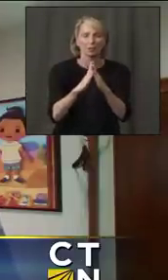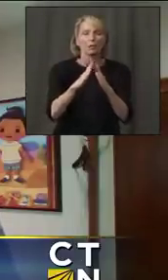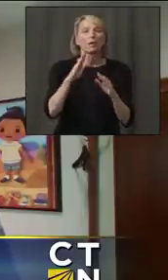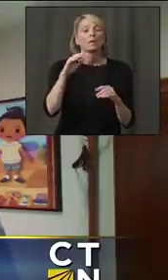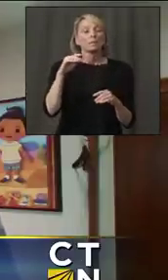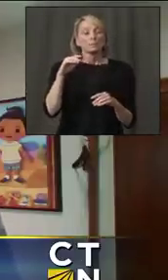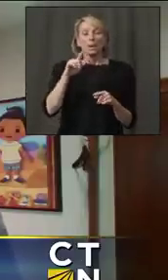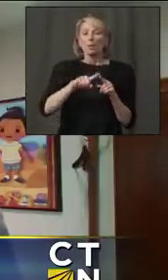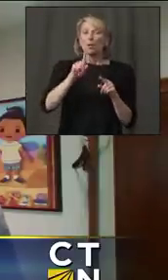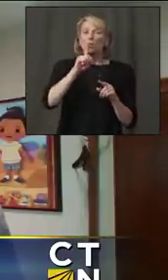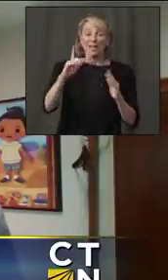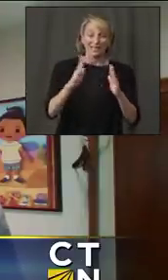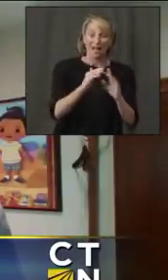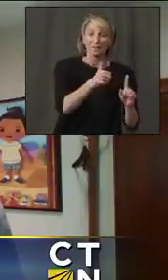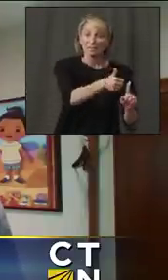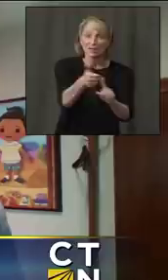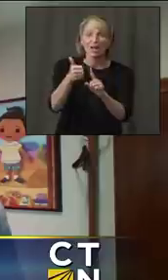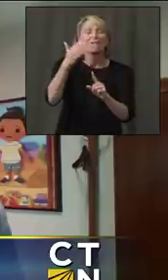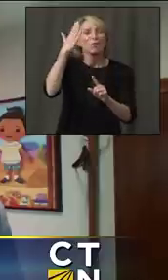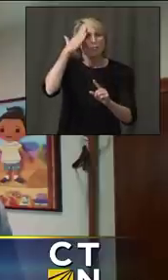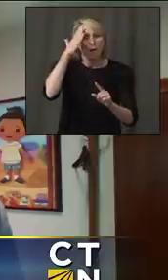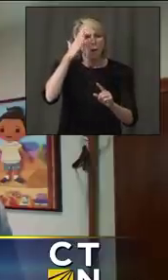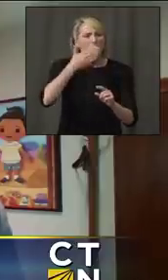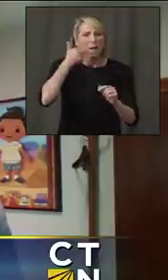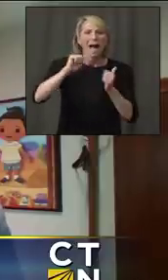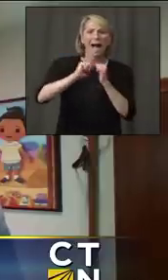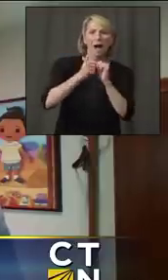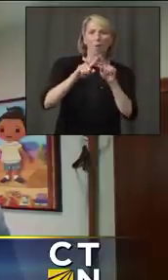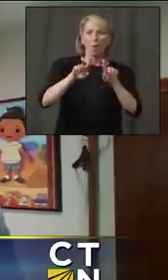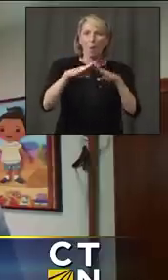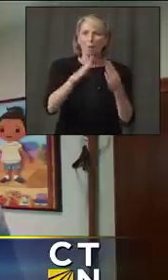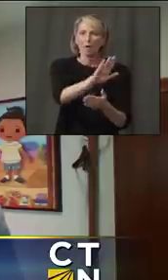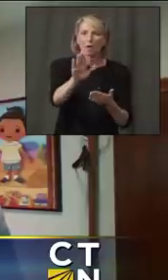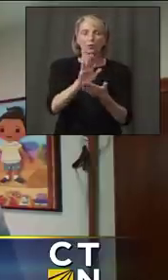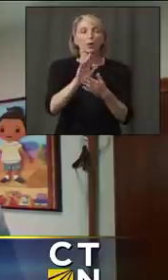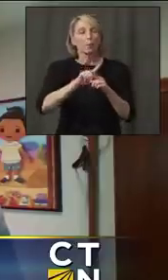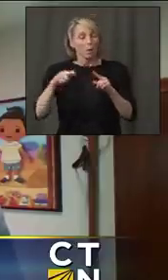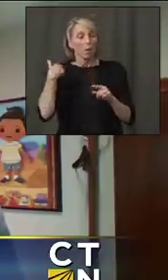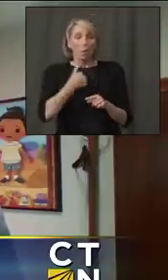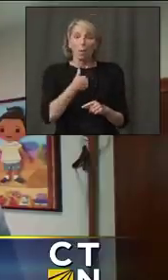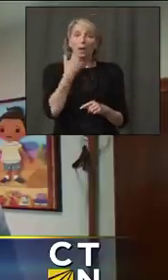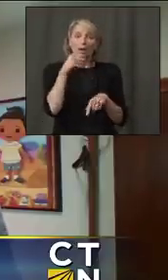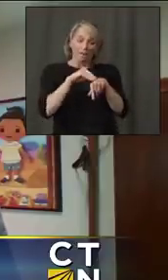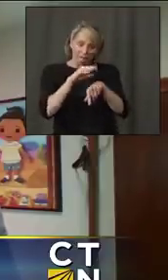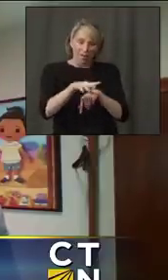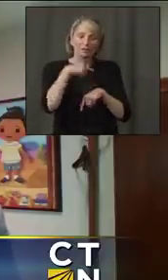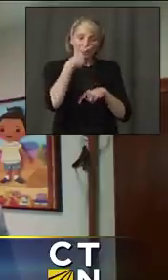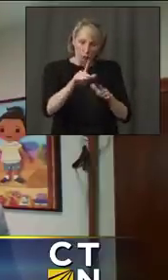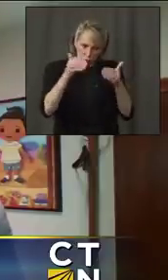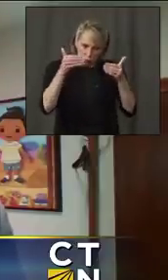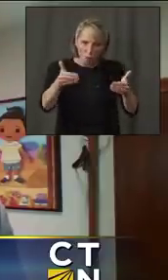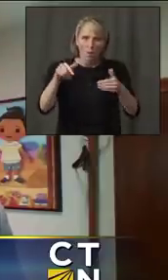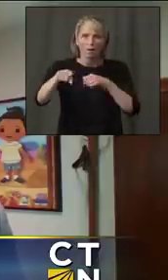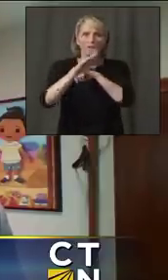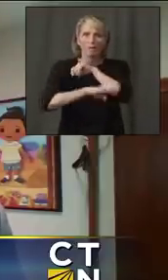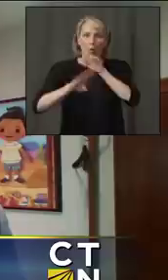plan for fall reopening where students are in the building. We know that because, as I said earlier, the data will determine